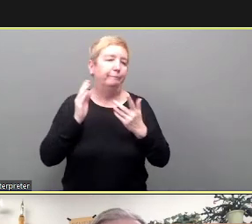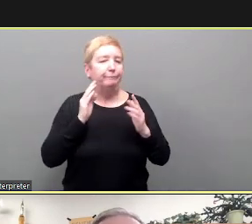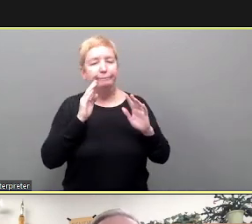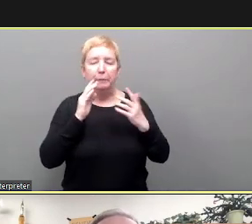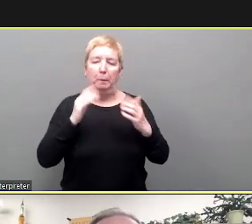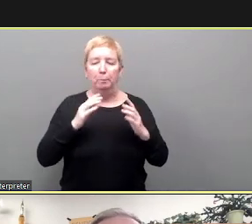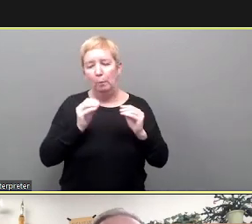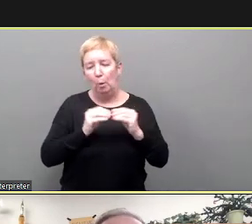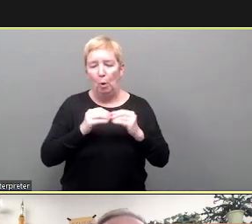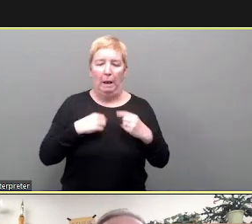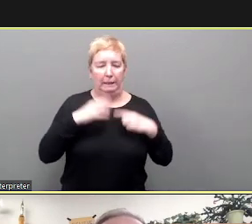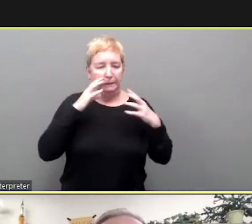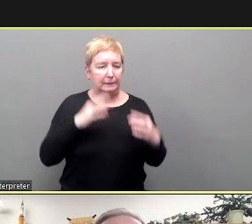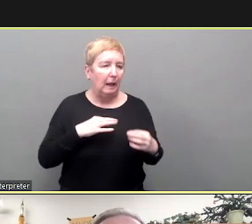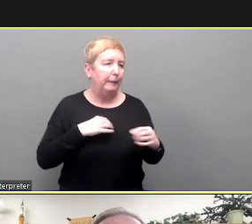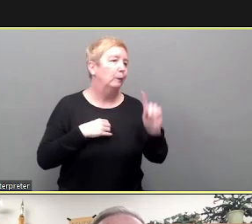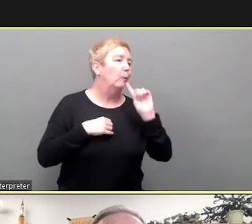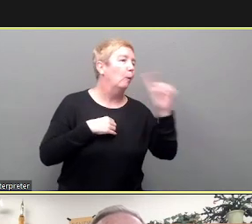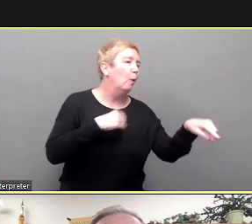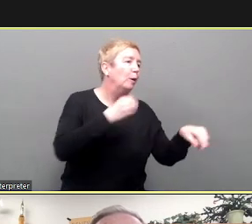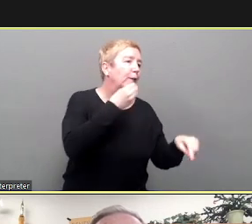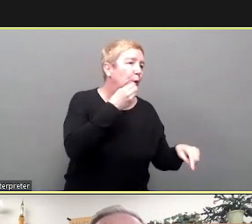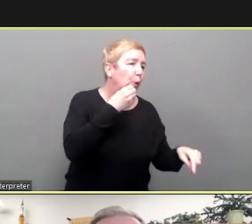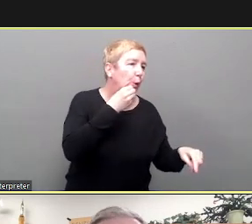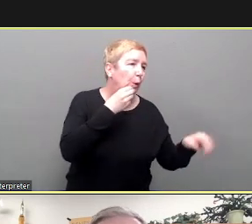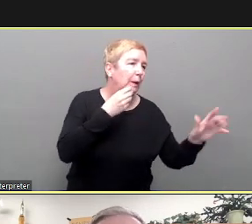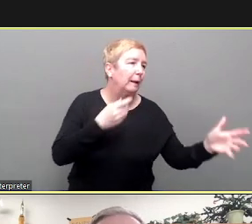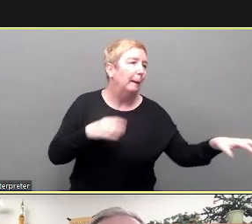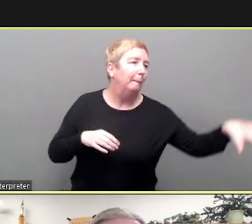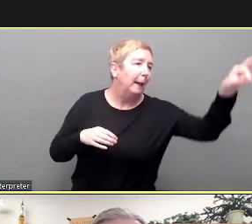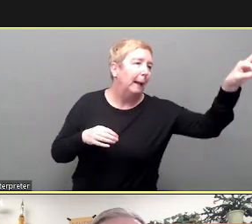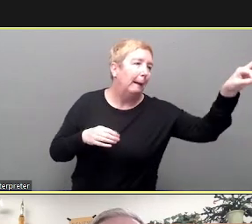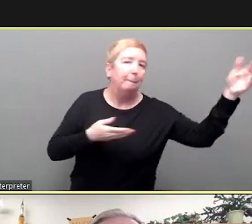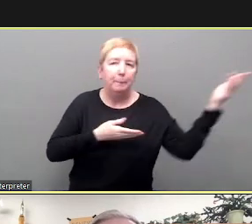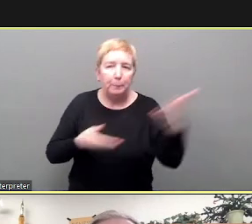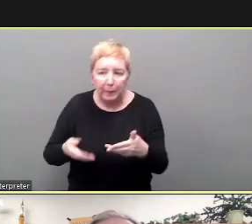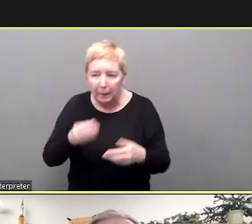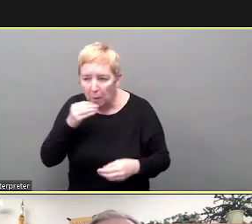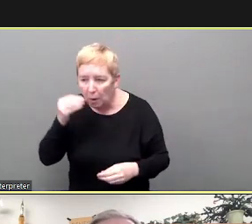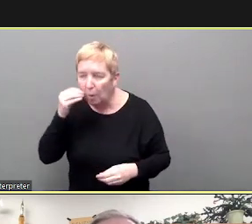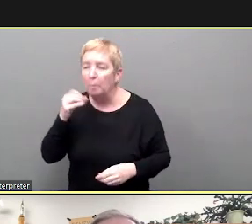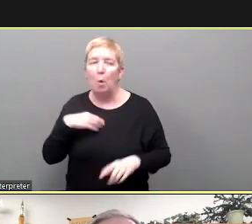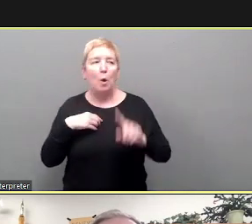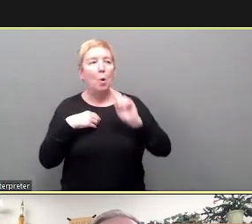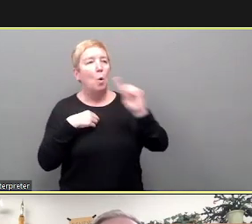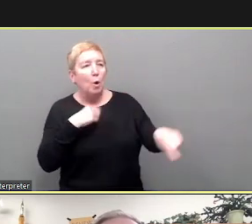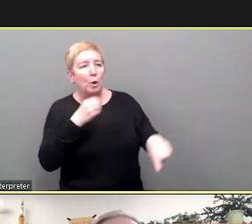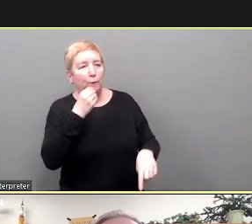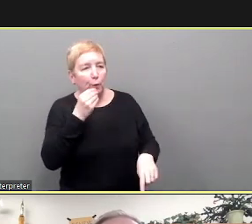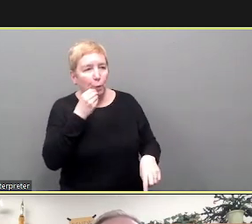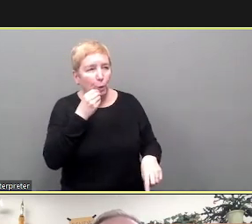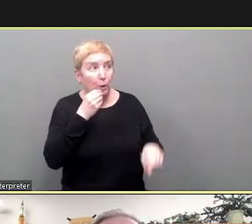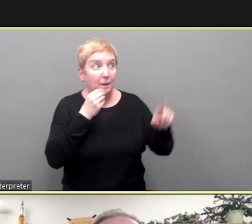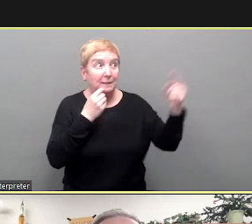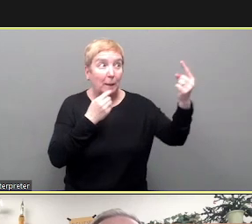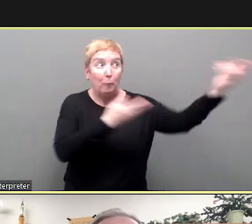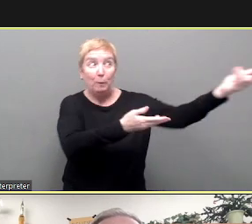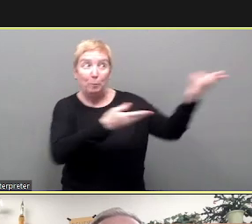your food ordered and brought to your home instead of always going out, which